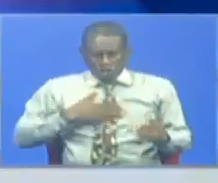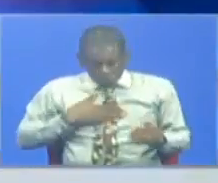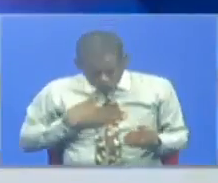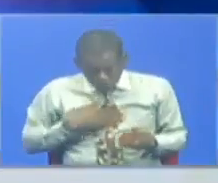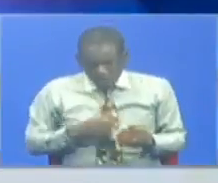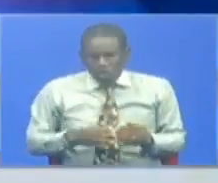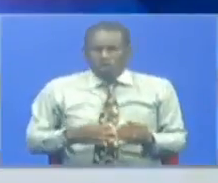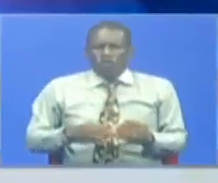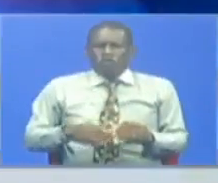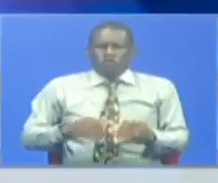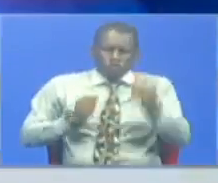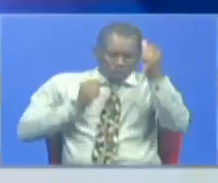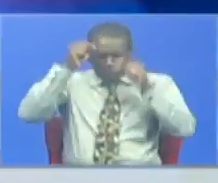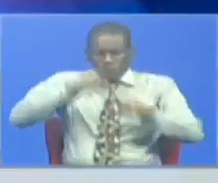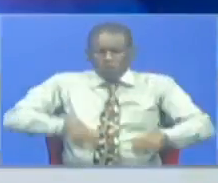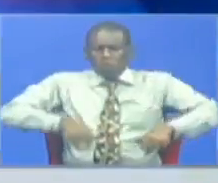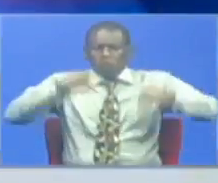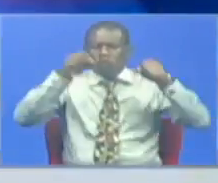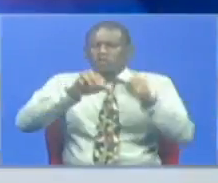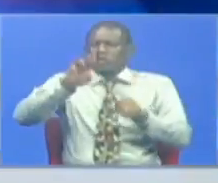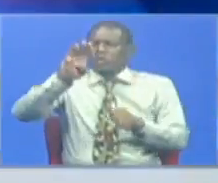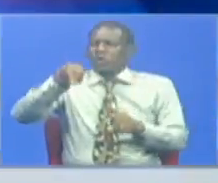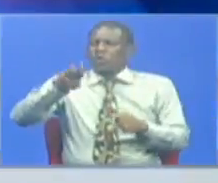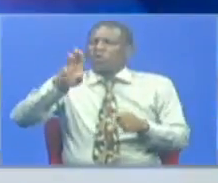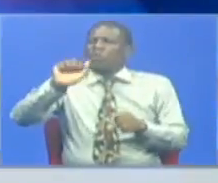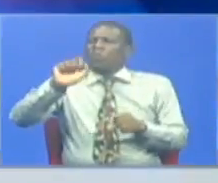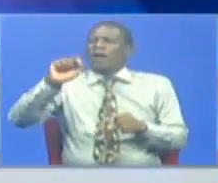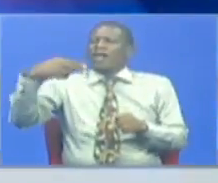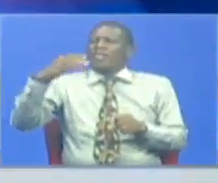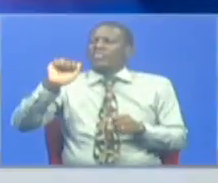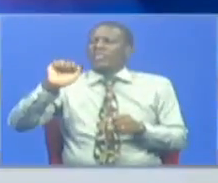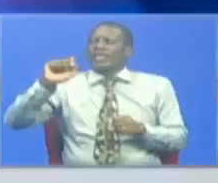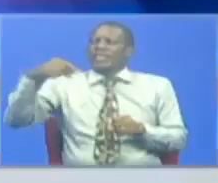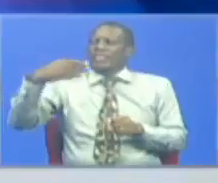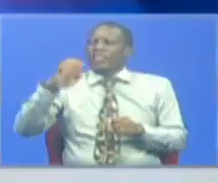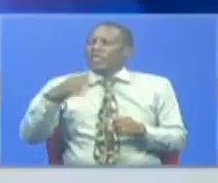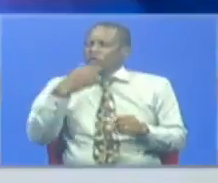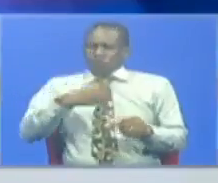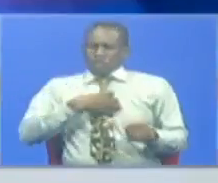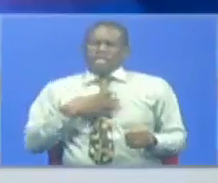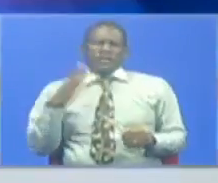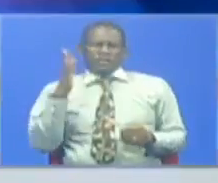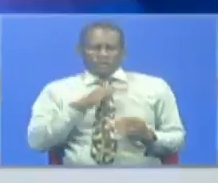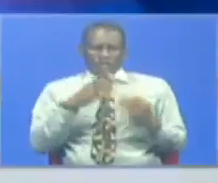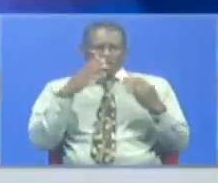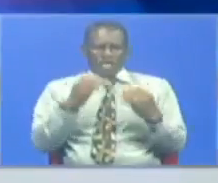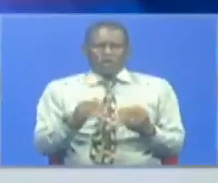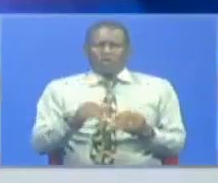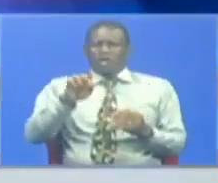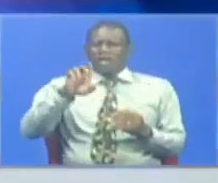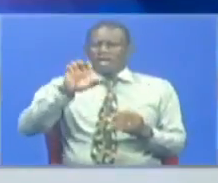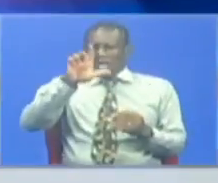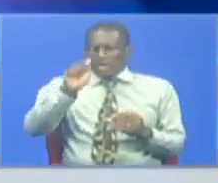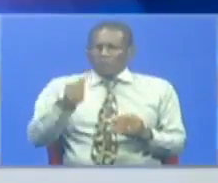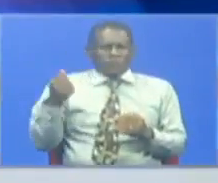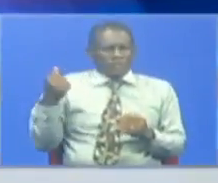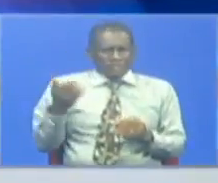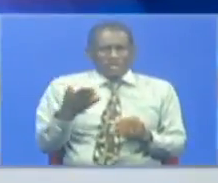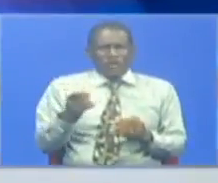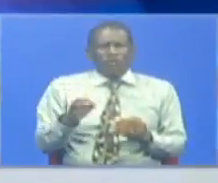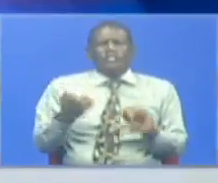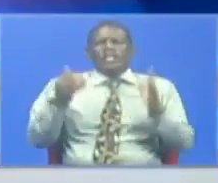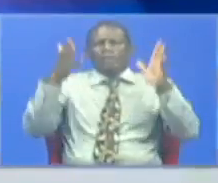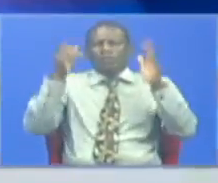Samson Mwathethe, who now heads to retirement. Leila Mohammed witnessed the colourful send-off ceremony at the Department of